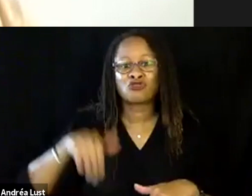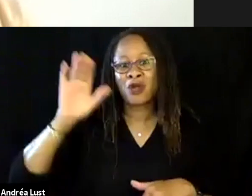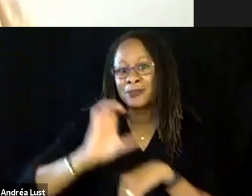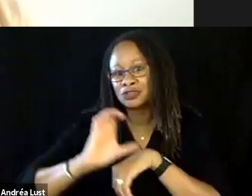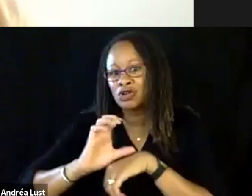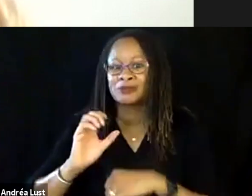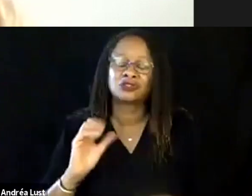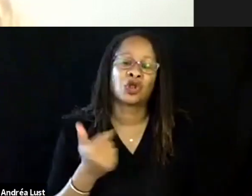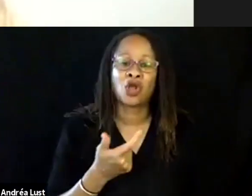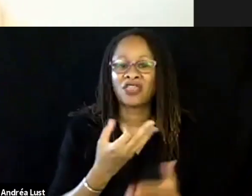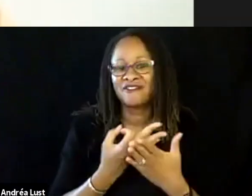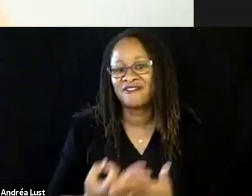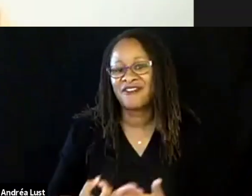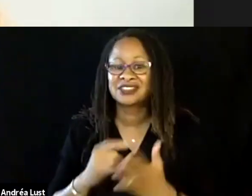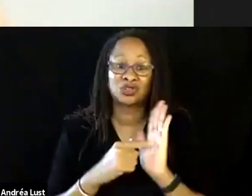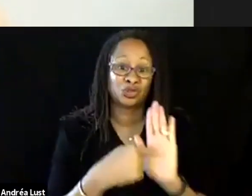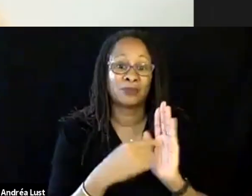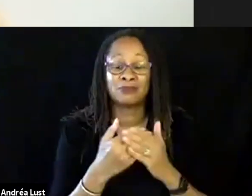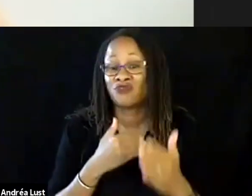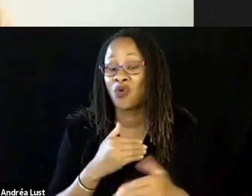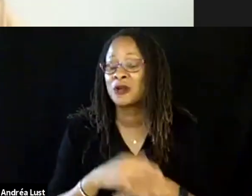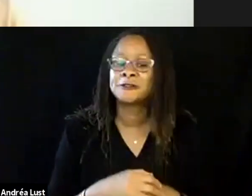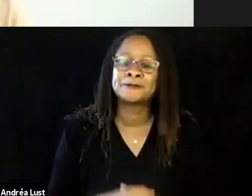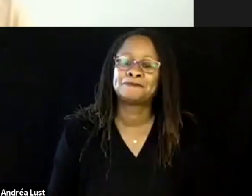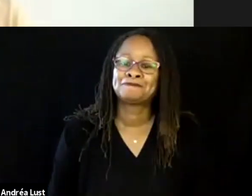these facts that you pointed out, Madeline,